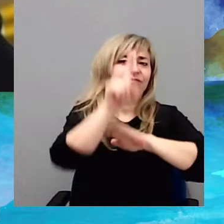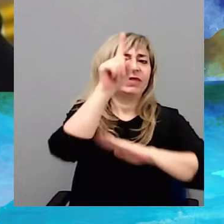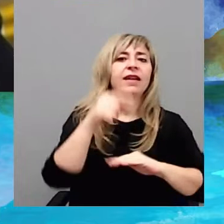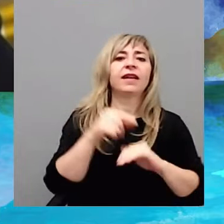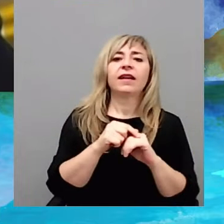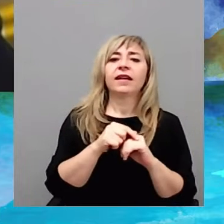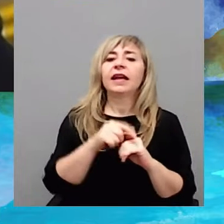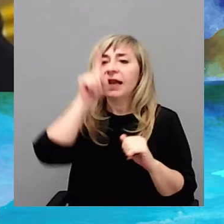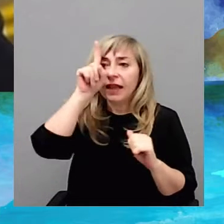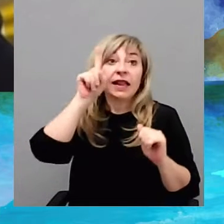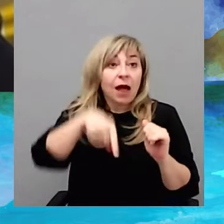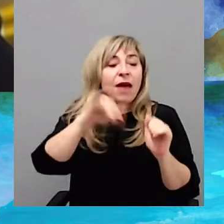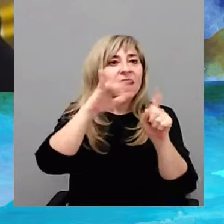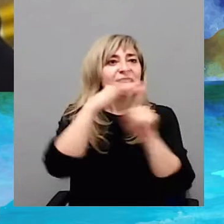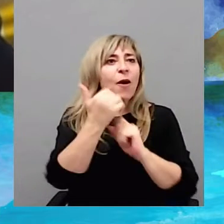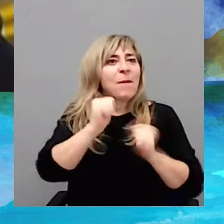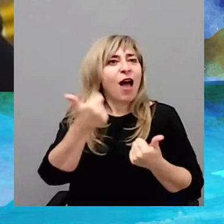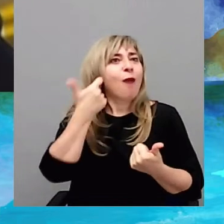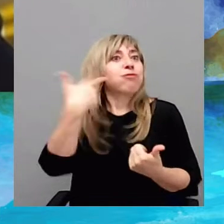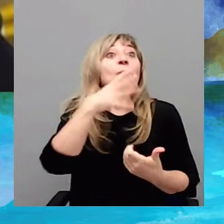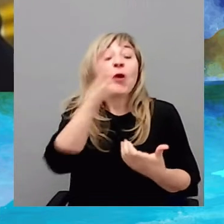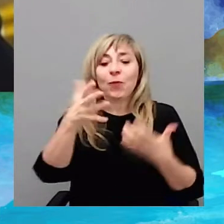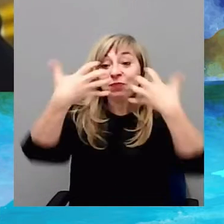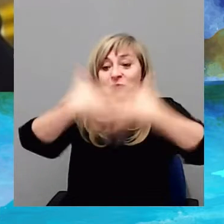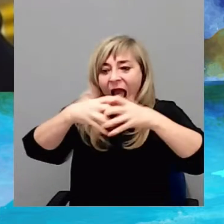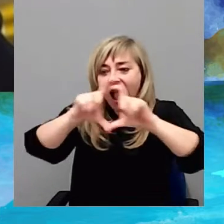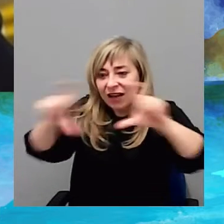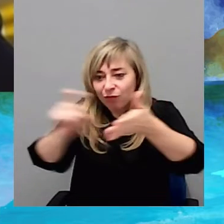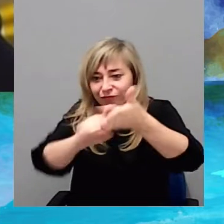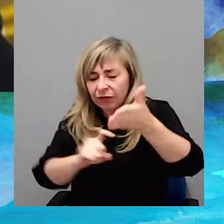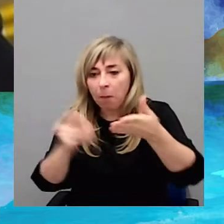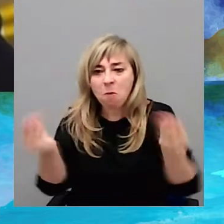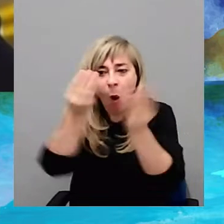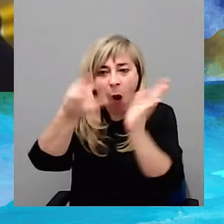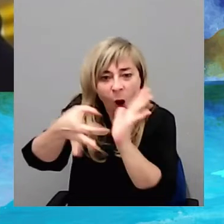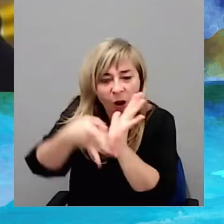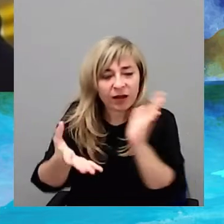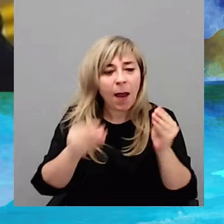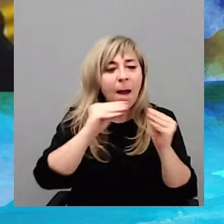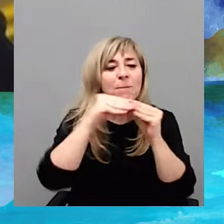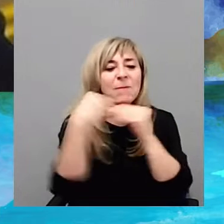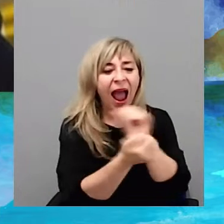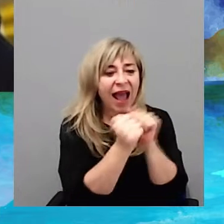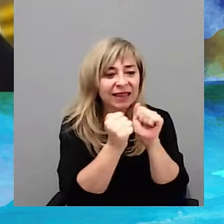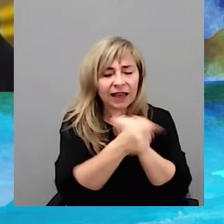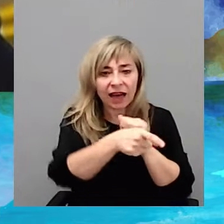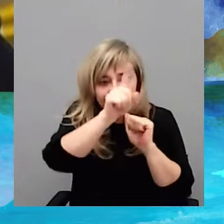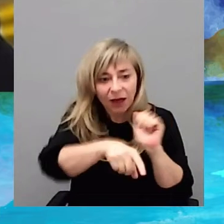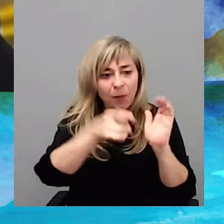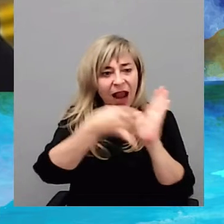And that's what has maybe made it more popular, because increasingly there are better machinery, better materials, so that we